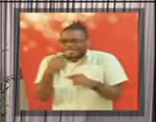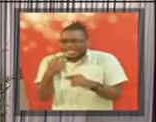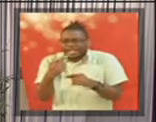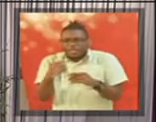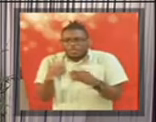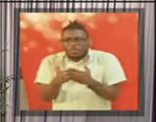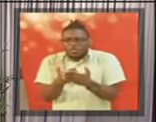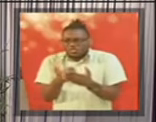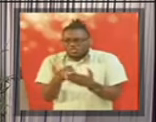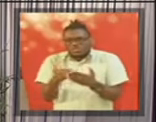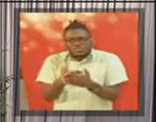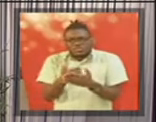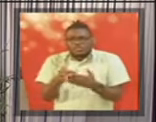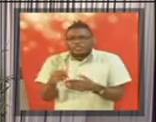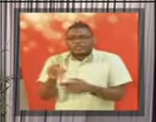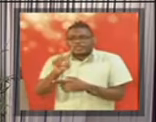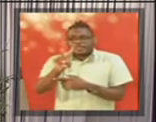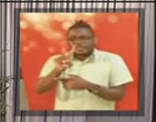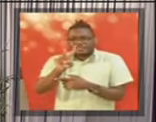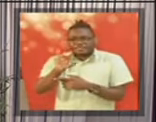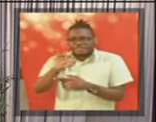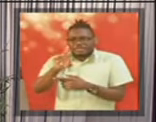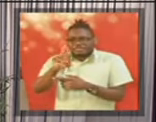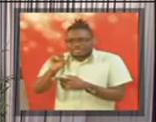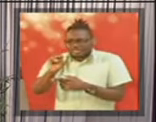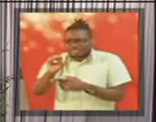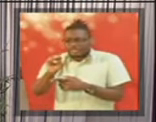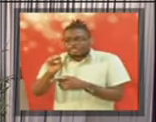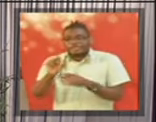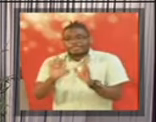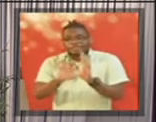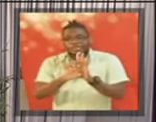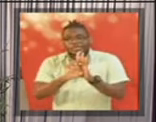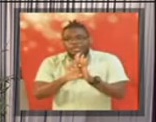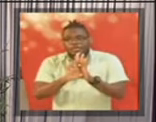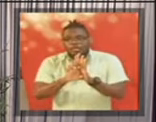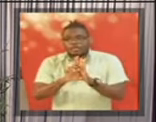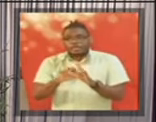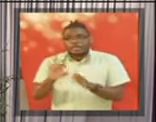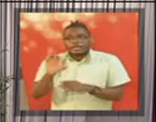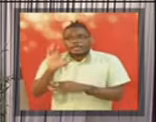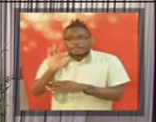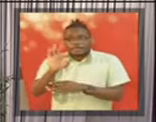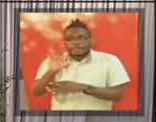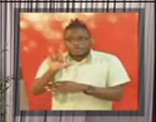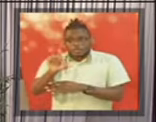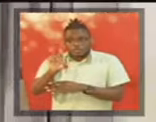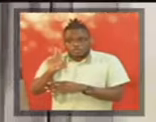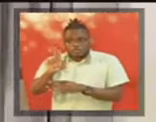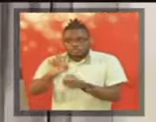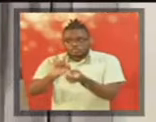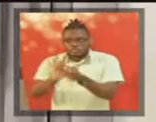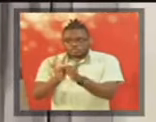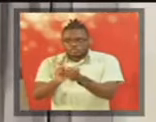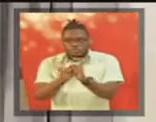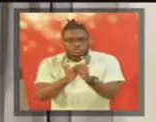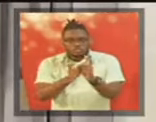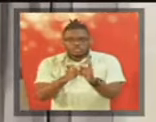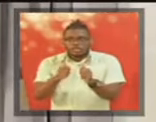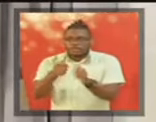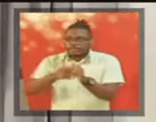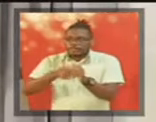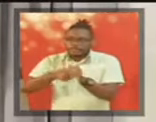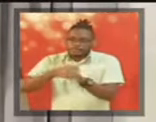over time. We have the influenza, which changes in terms of the mutation from season to season. So we would have the need for vaccination. So